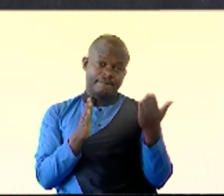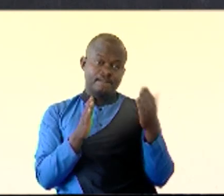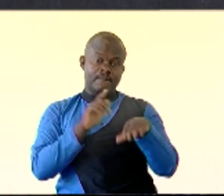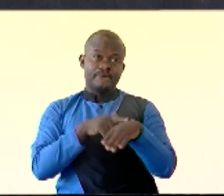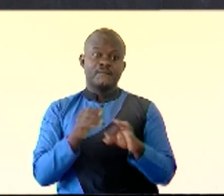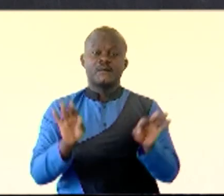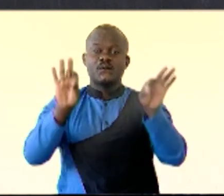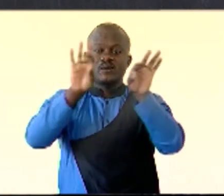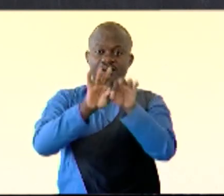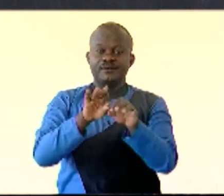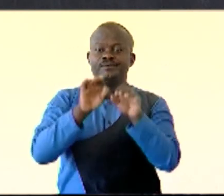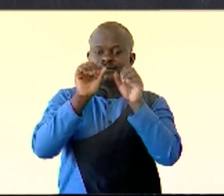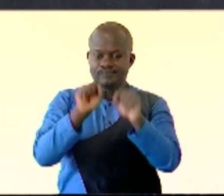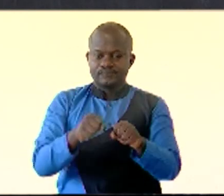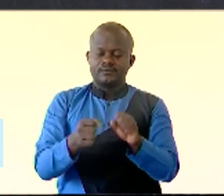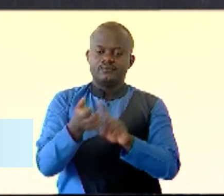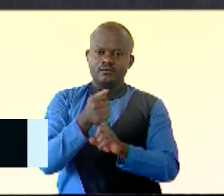with a person, you can get infected.